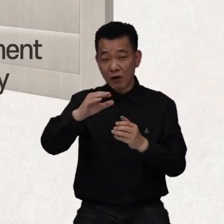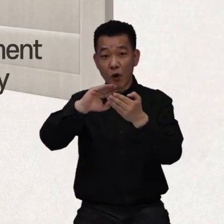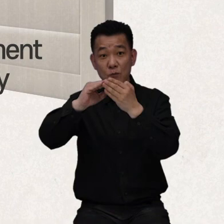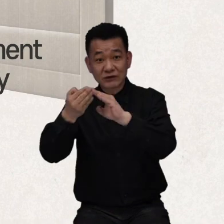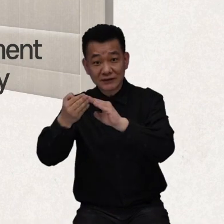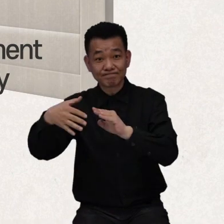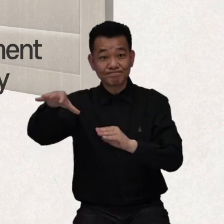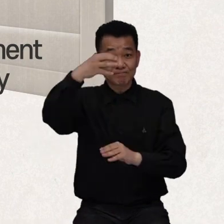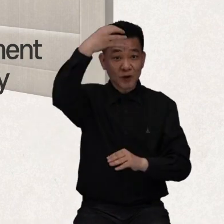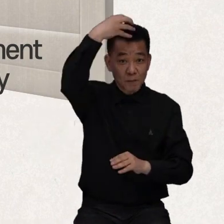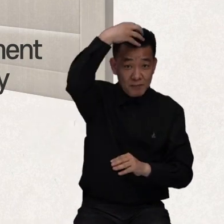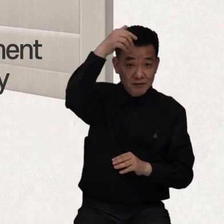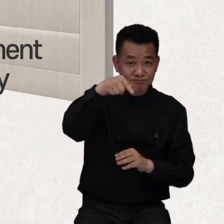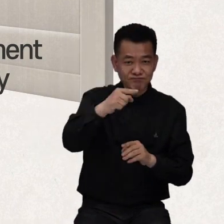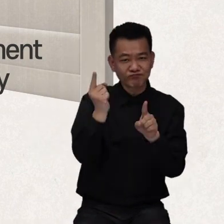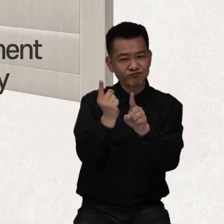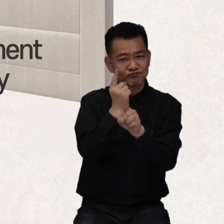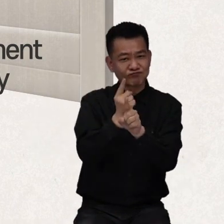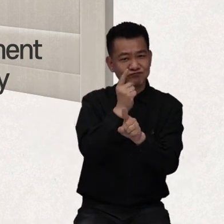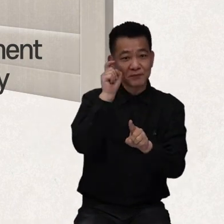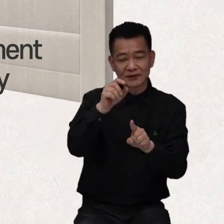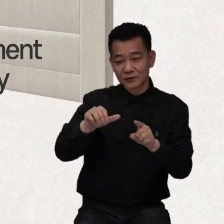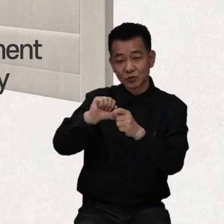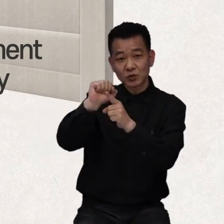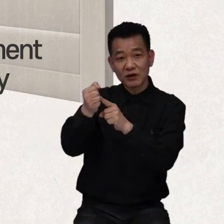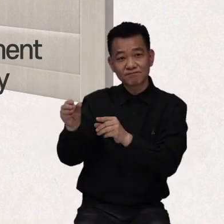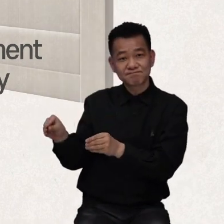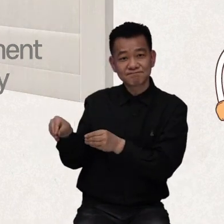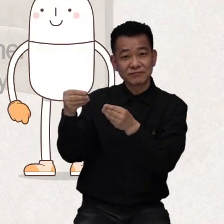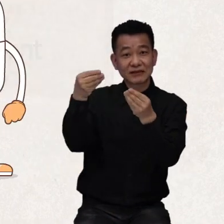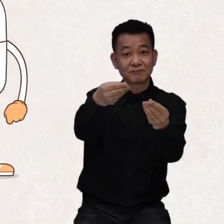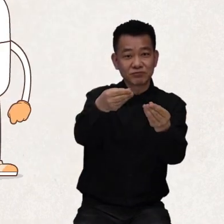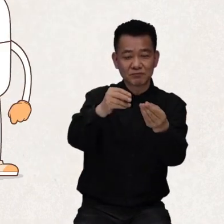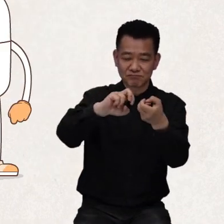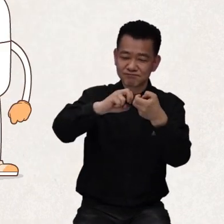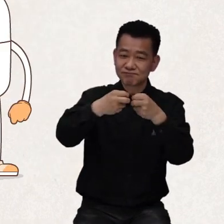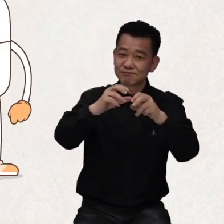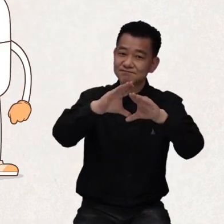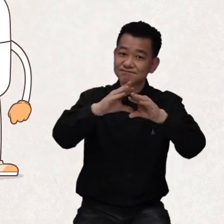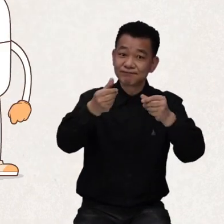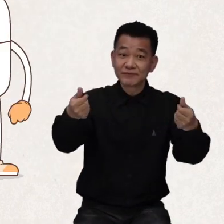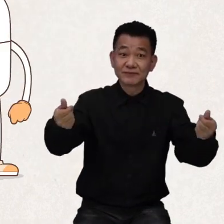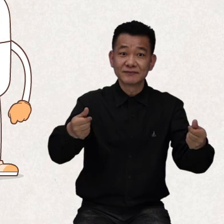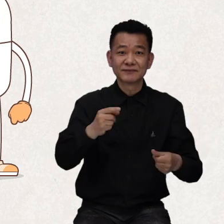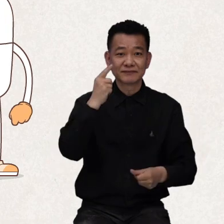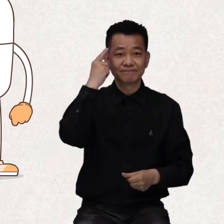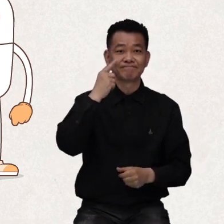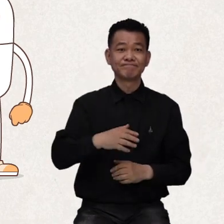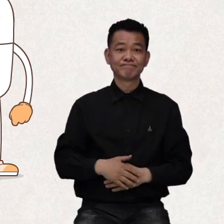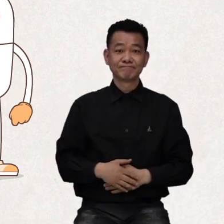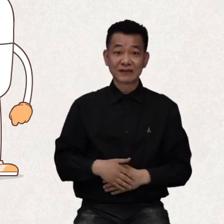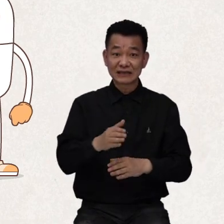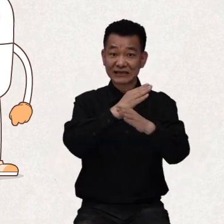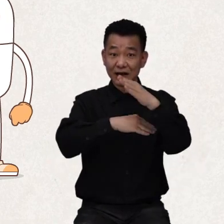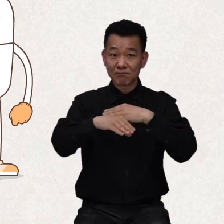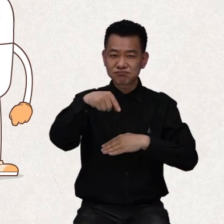social environment provided by the society and government. I see. If persons with